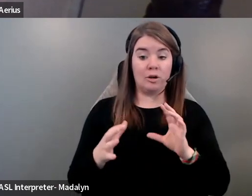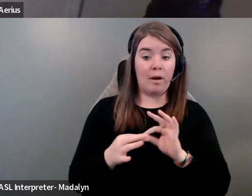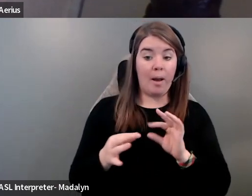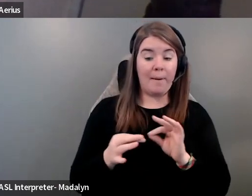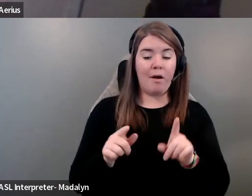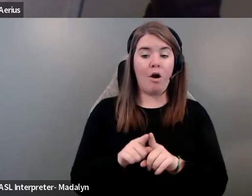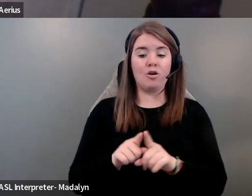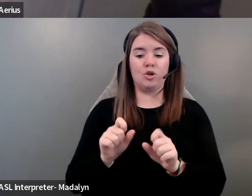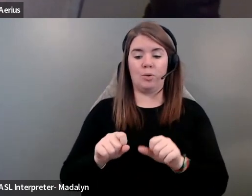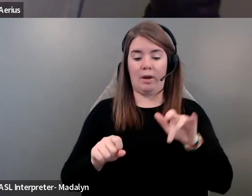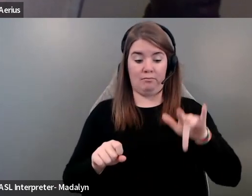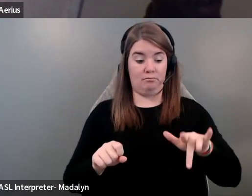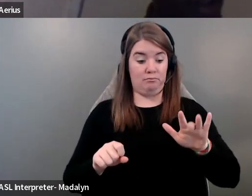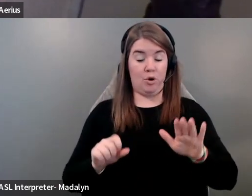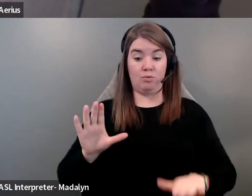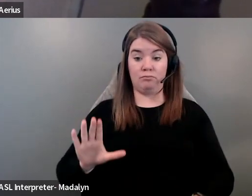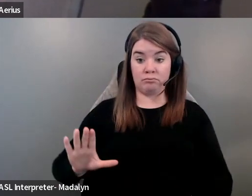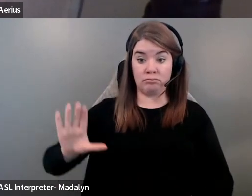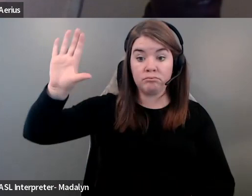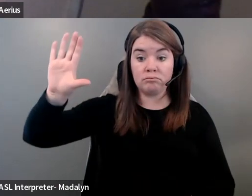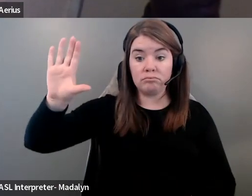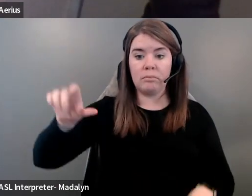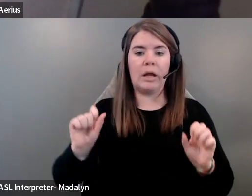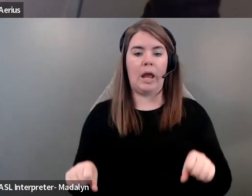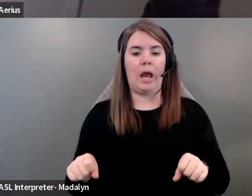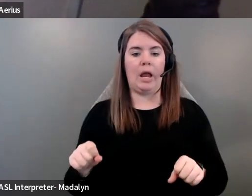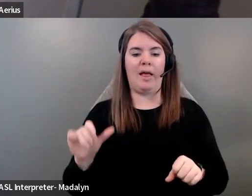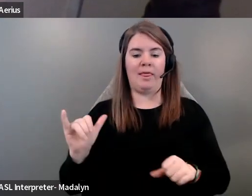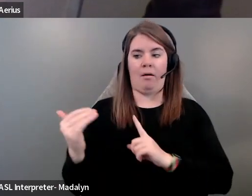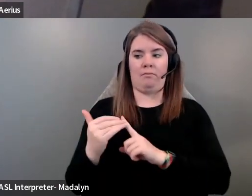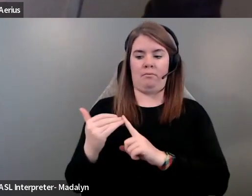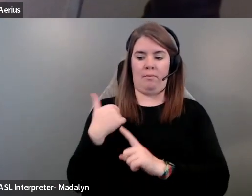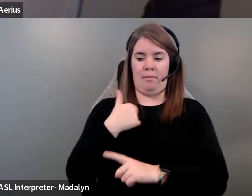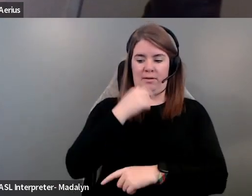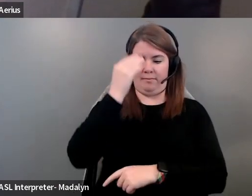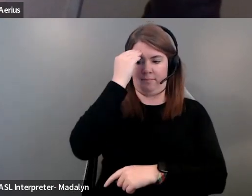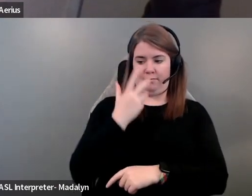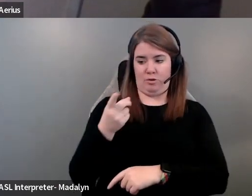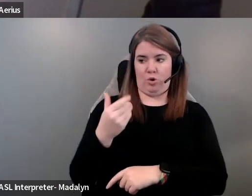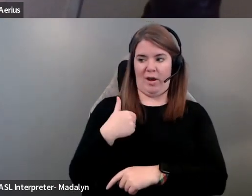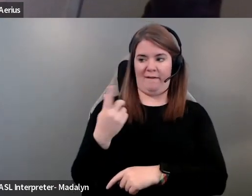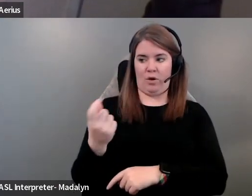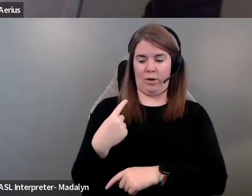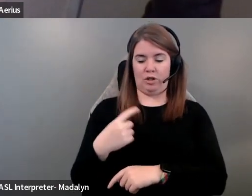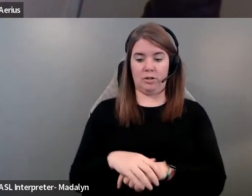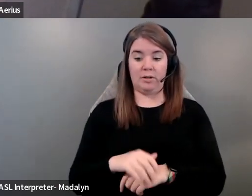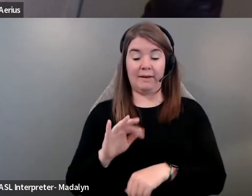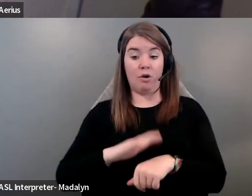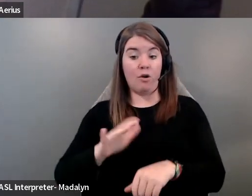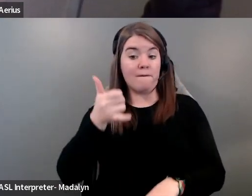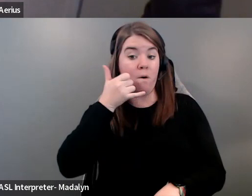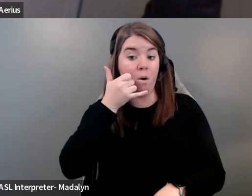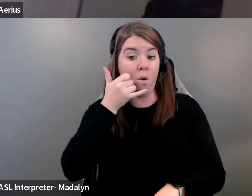select the hand option on the menu bar. That allows us to know you have a question. For those of you on the phone today or